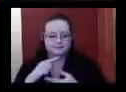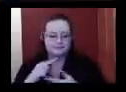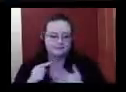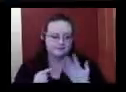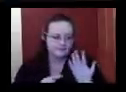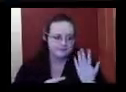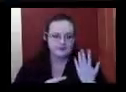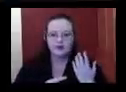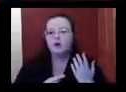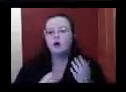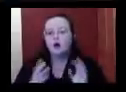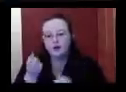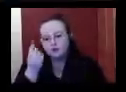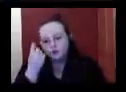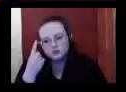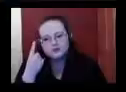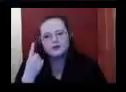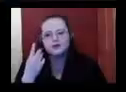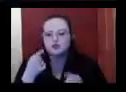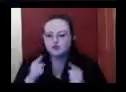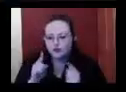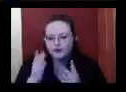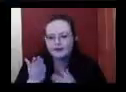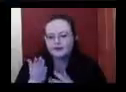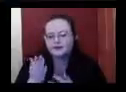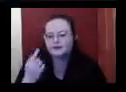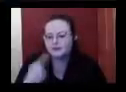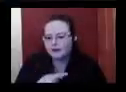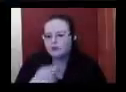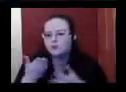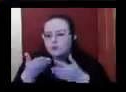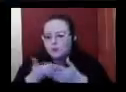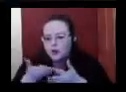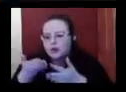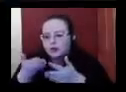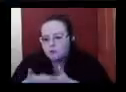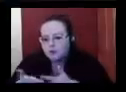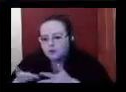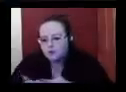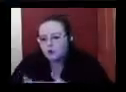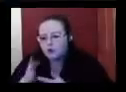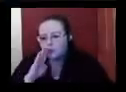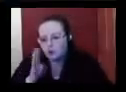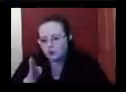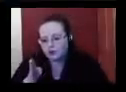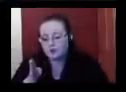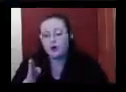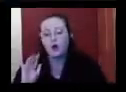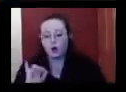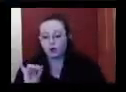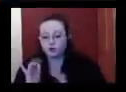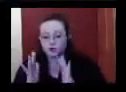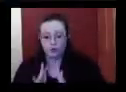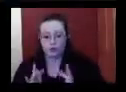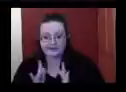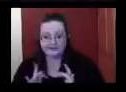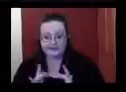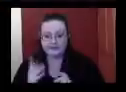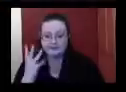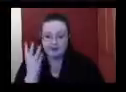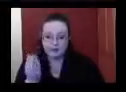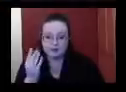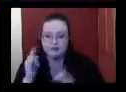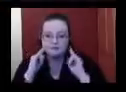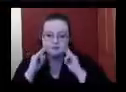be mask breaks built into the day. Students will have at elementary the opportunity at recess to have their